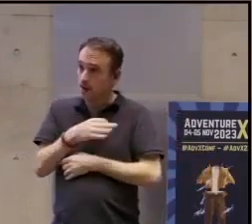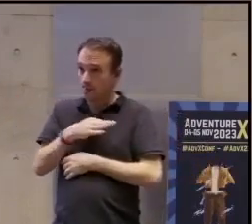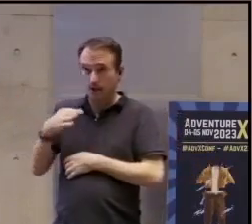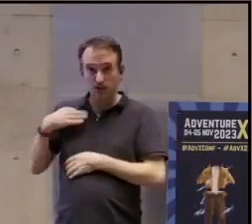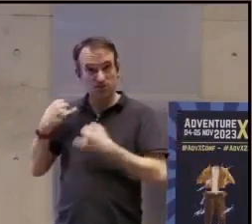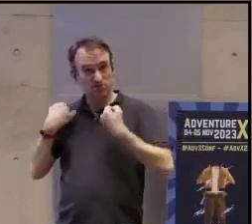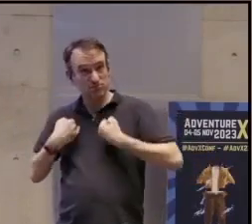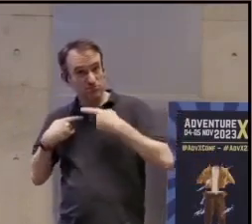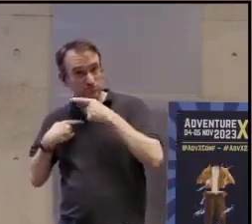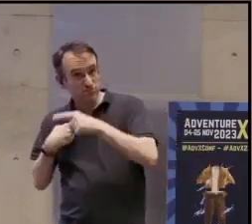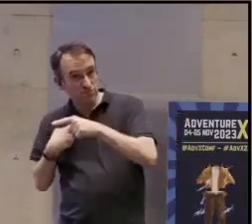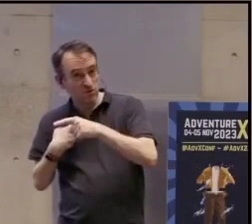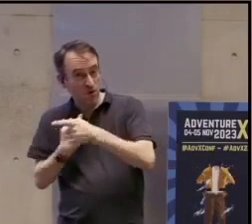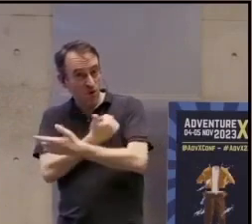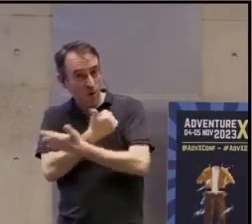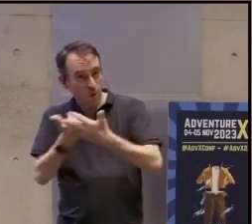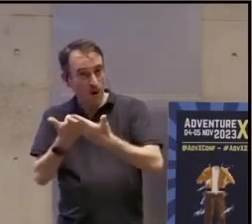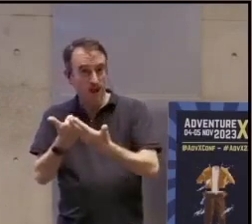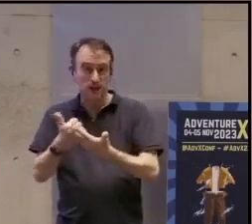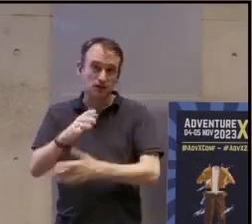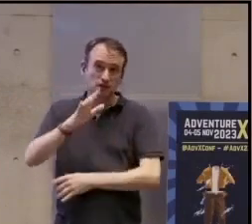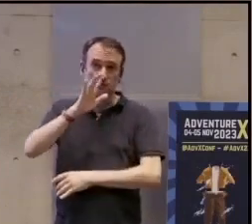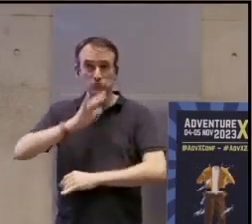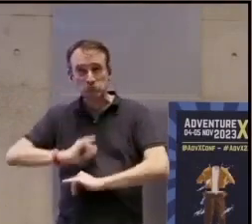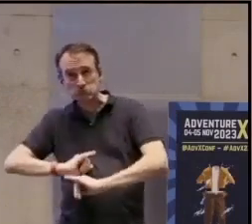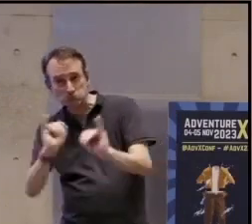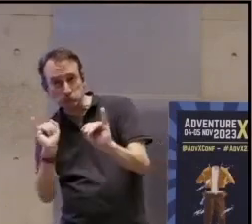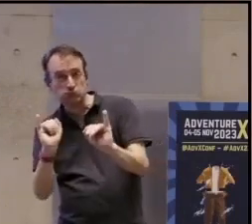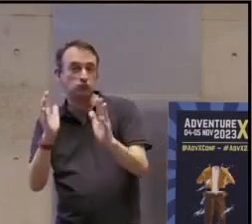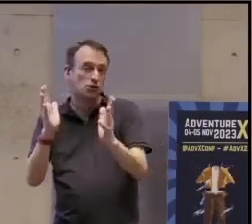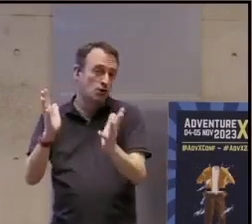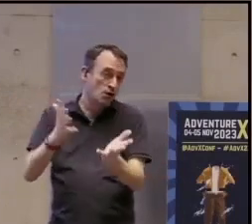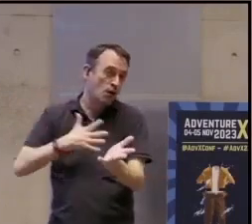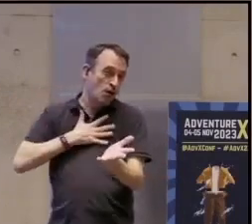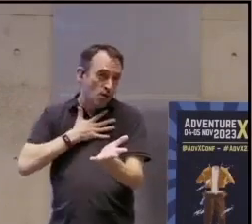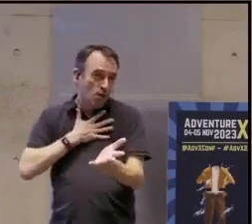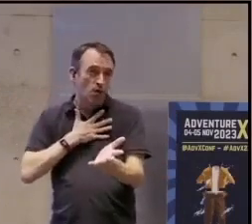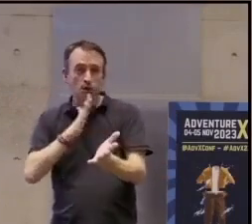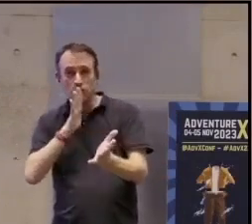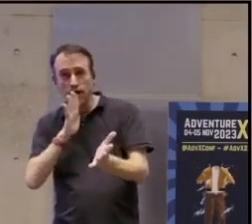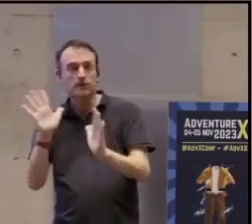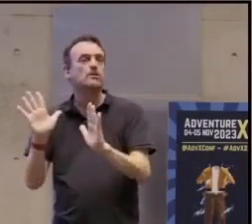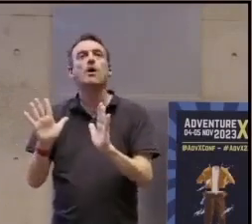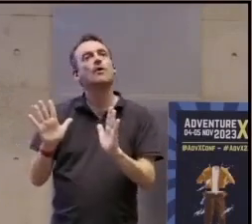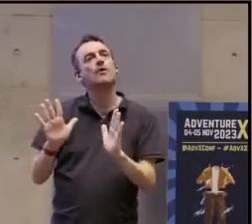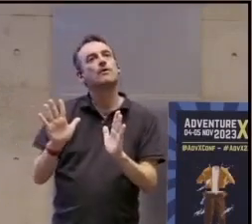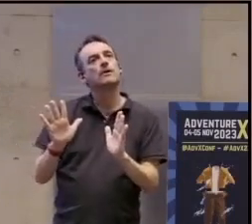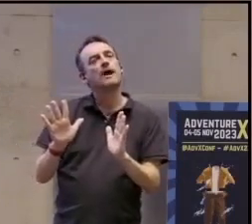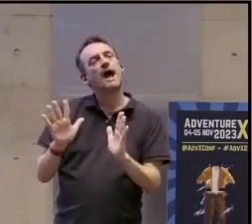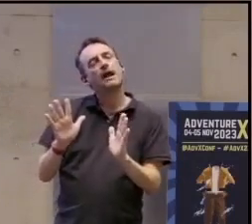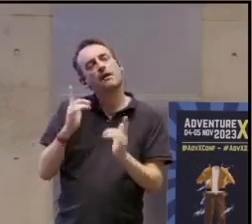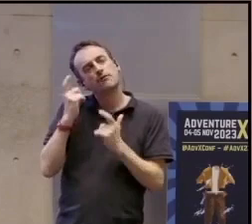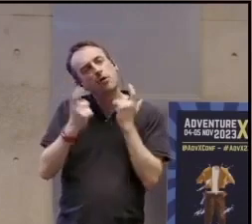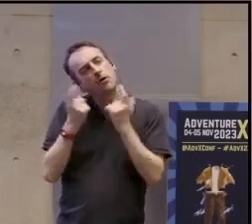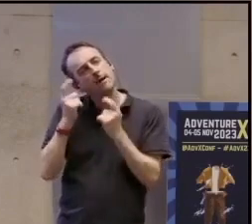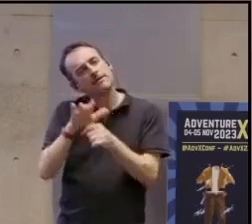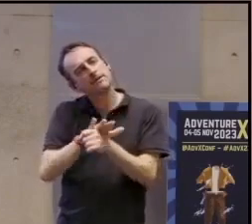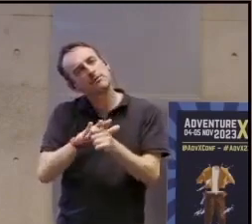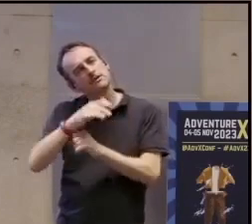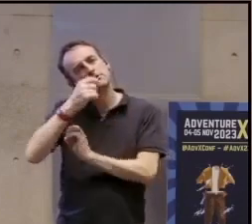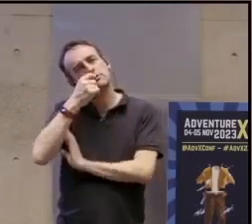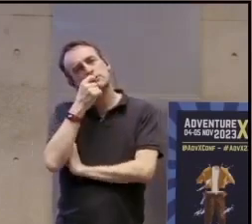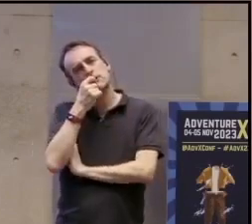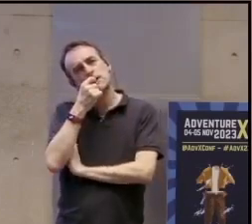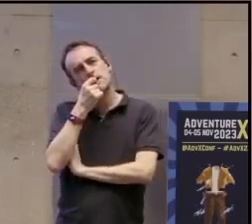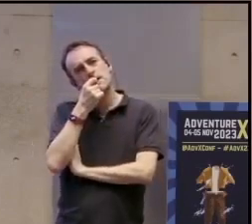all doom and gloom, definitely not, but I can see that. And I've thought a lot about this. Why is